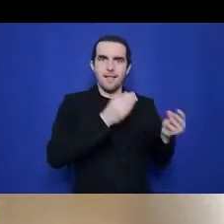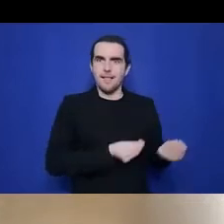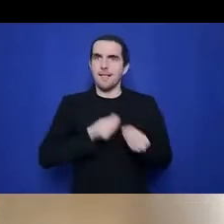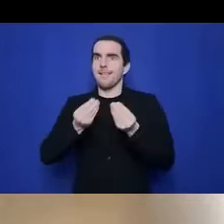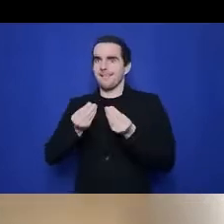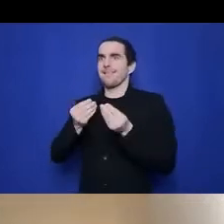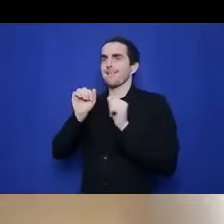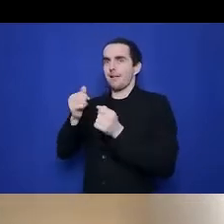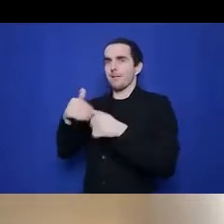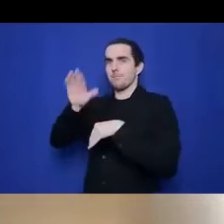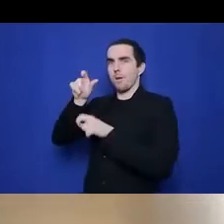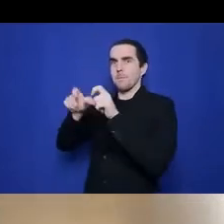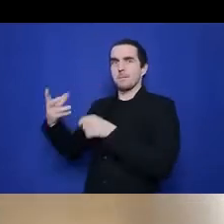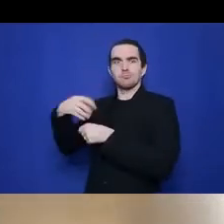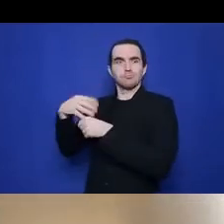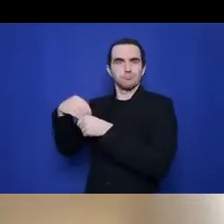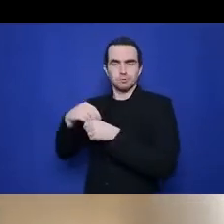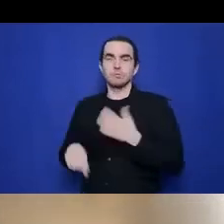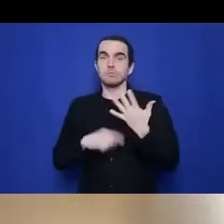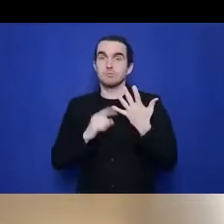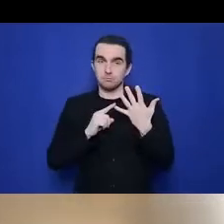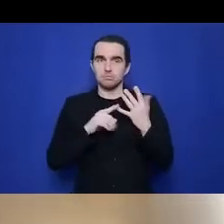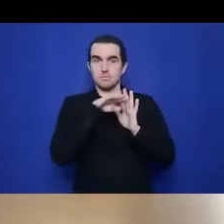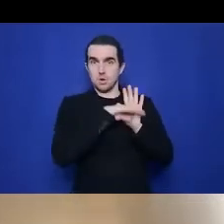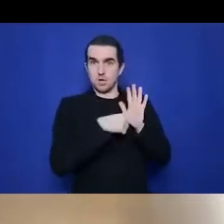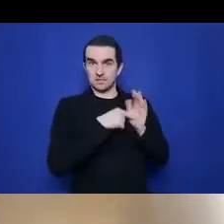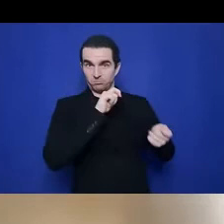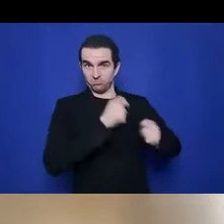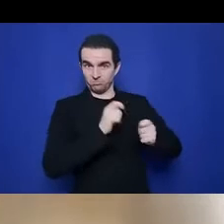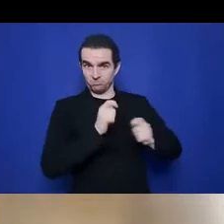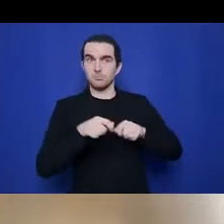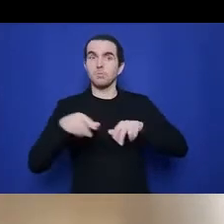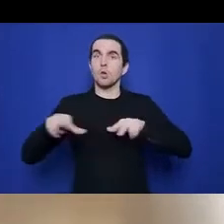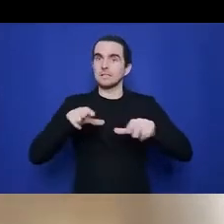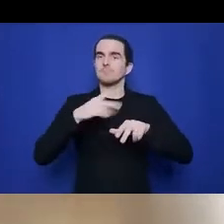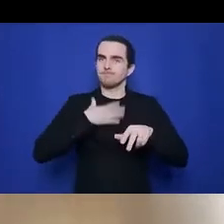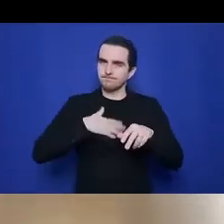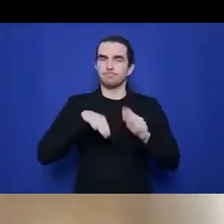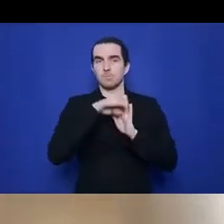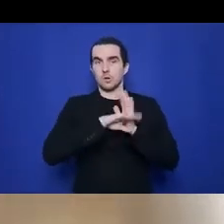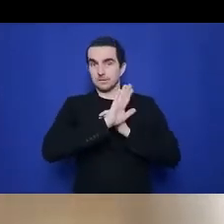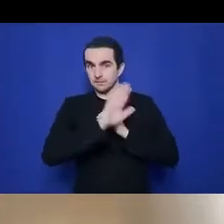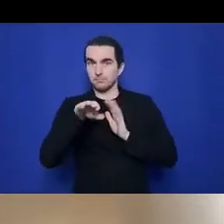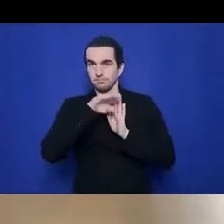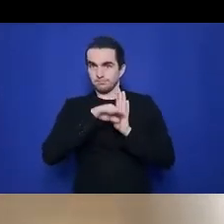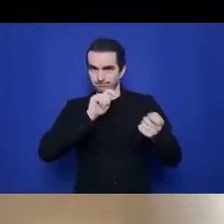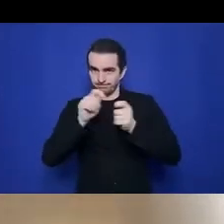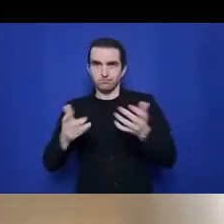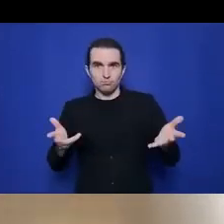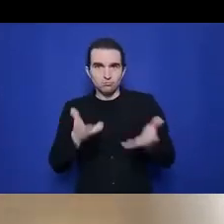Organizations should create policies that provide inclusion at all levels. And finally, disability